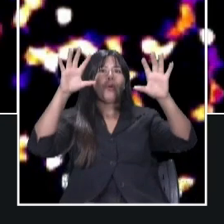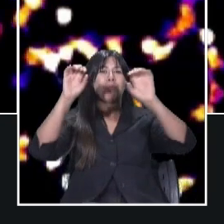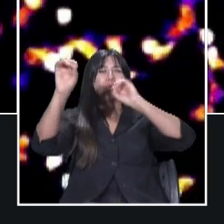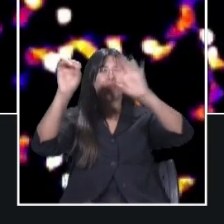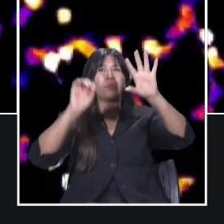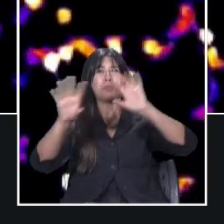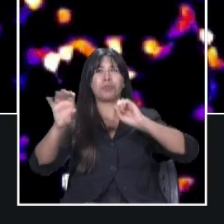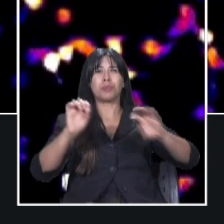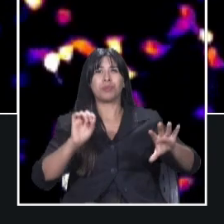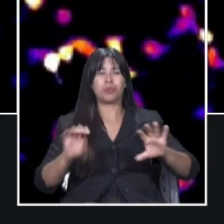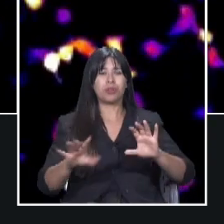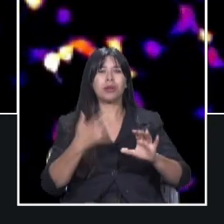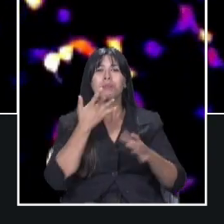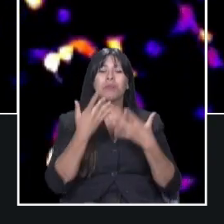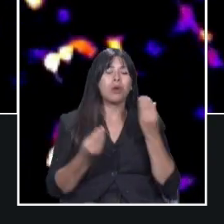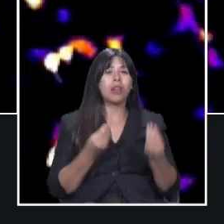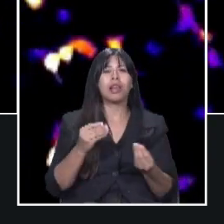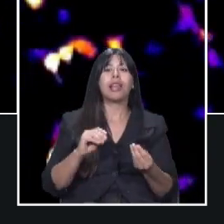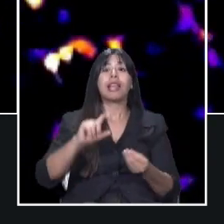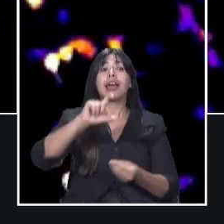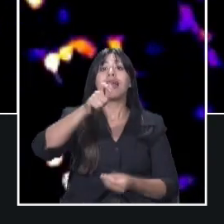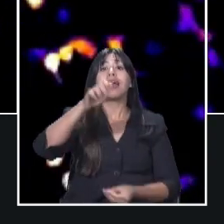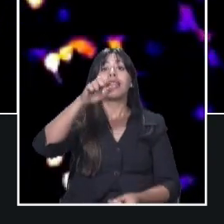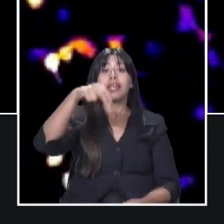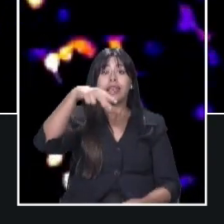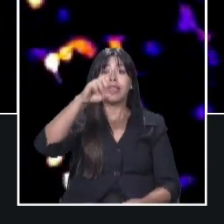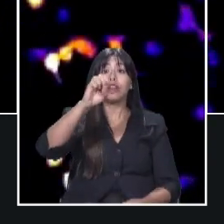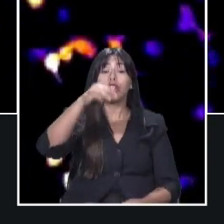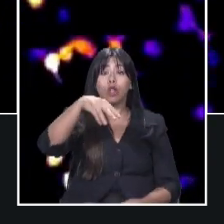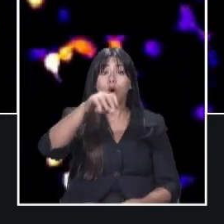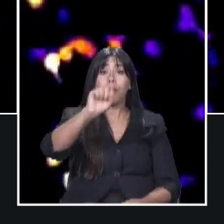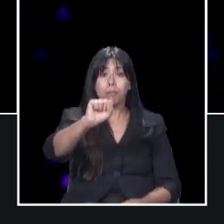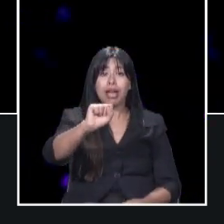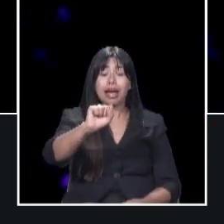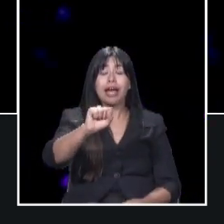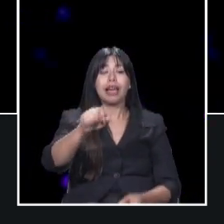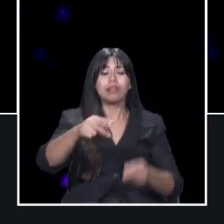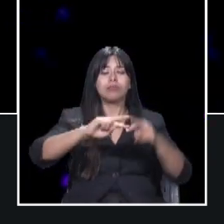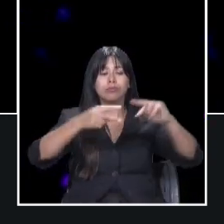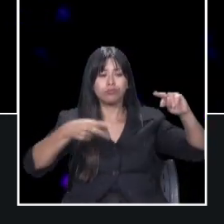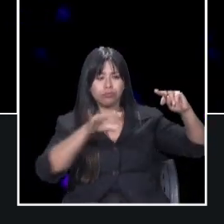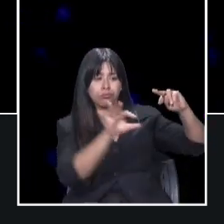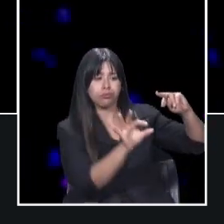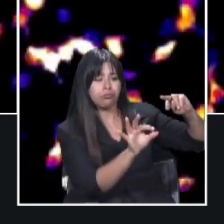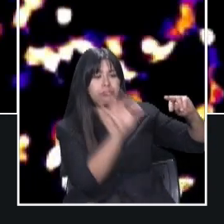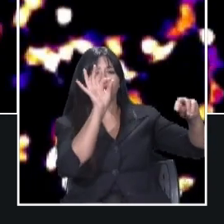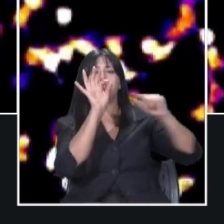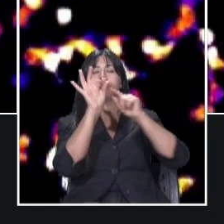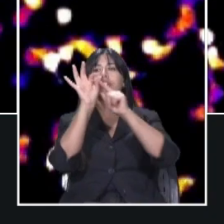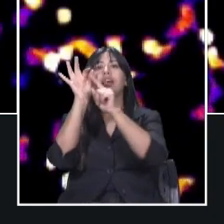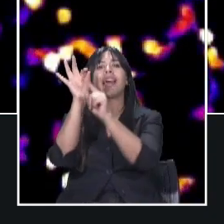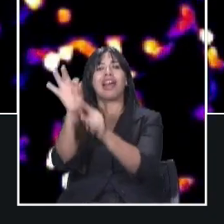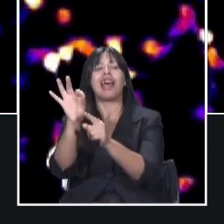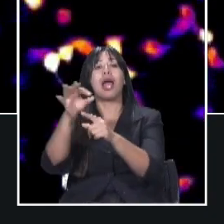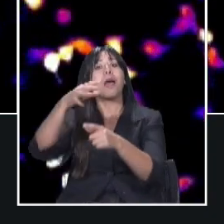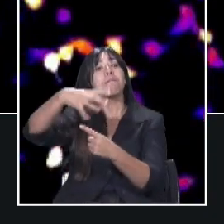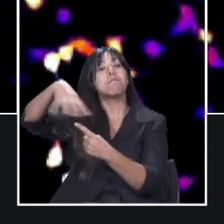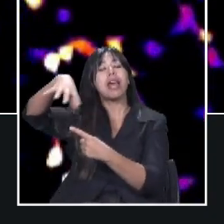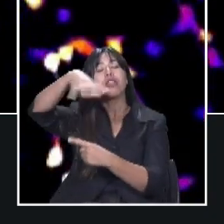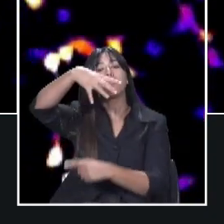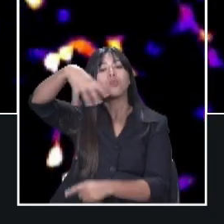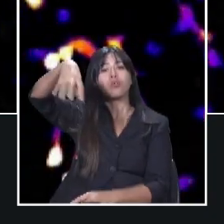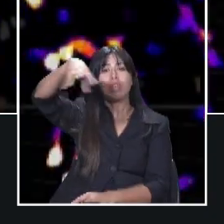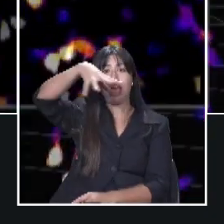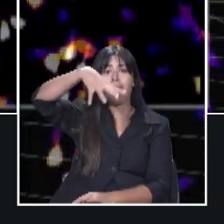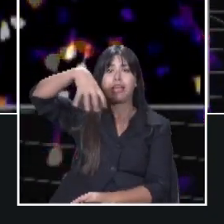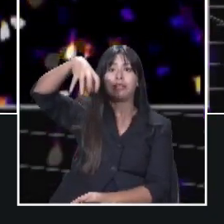genome inside of the cells. So when the TATP here, when the compound here flashes, you will see that the cells will light up,